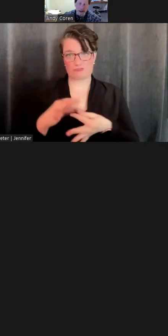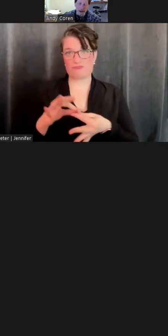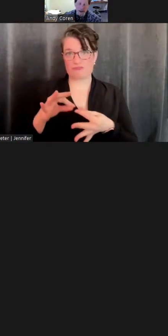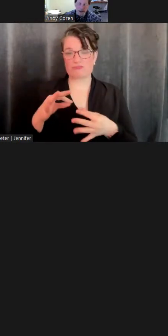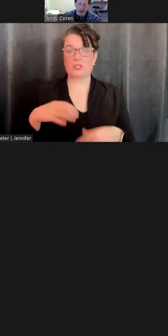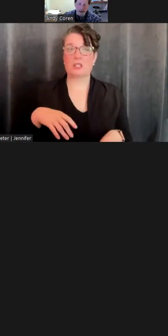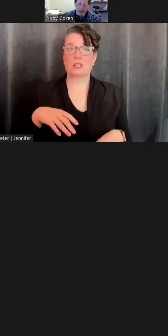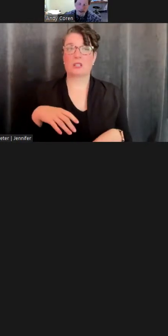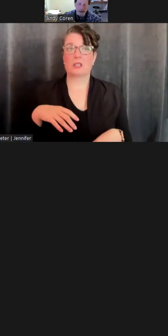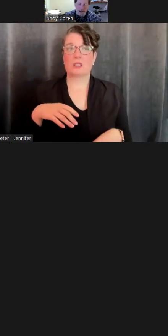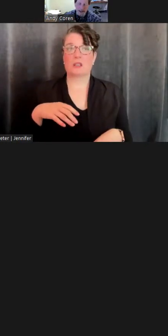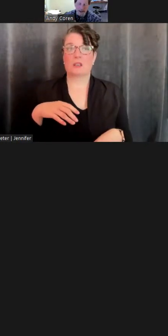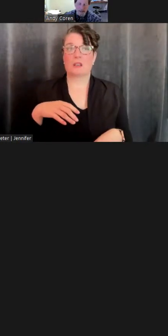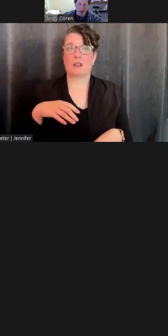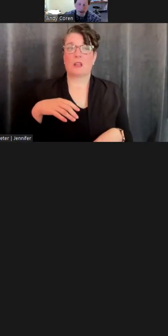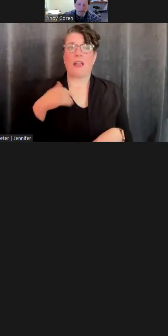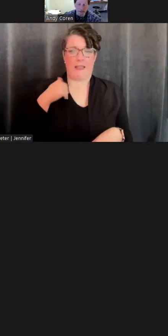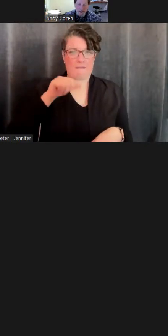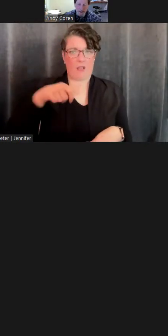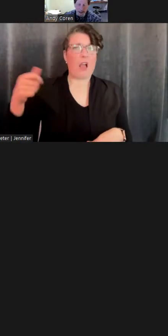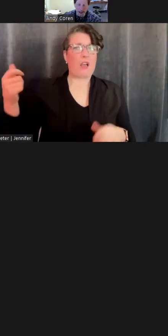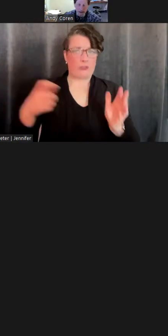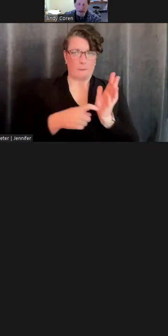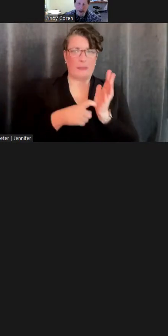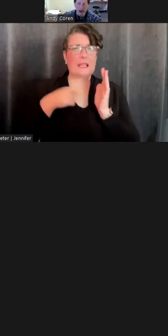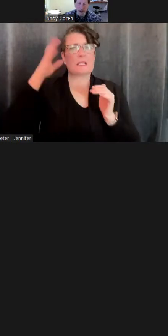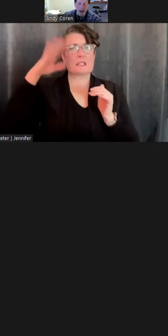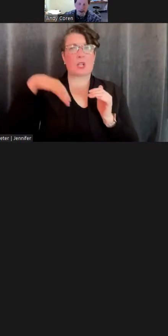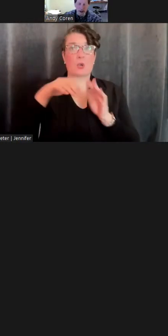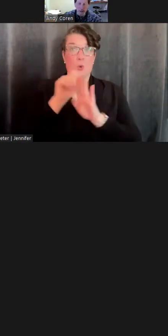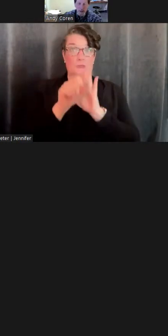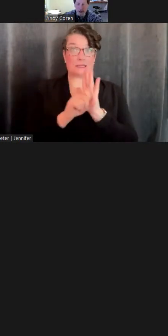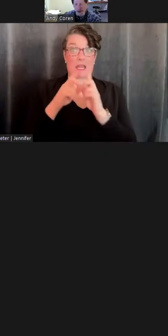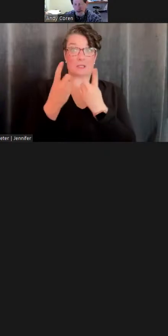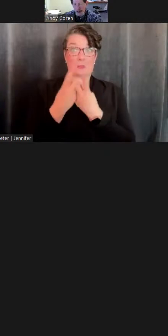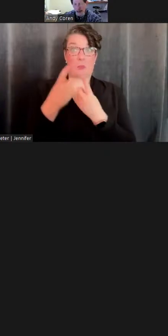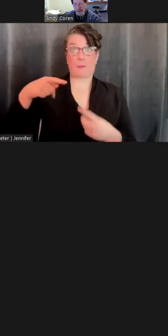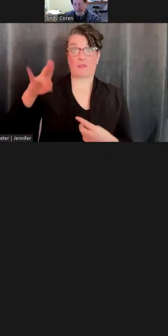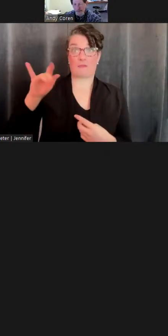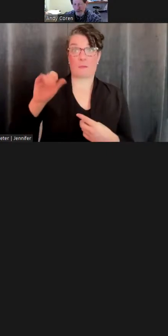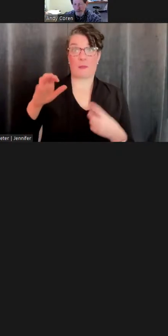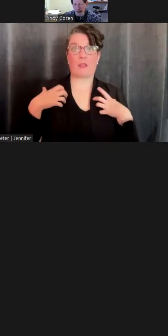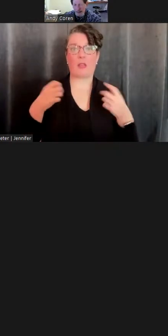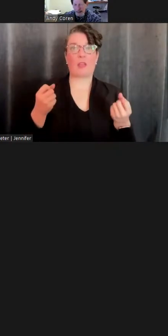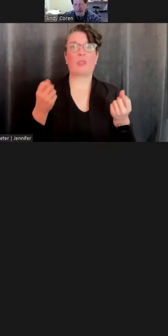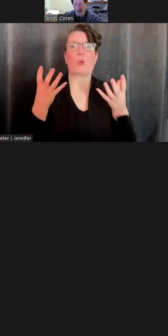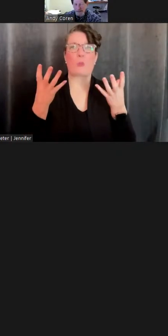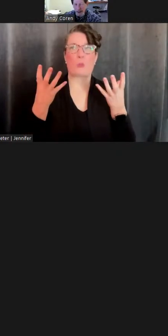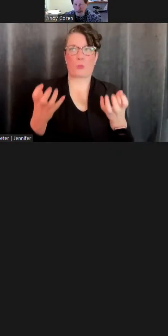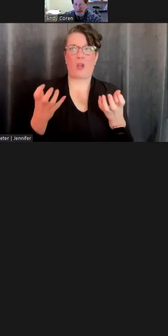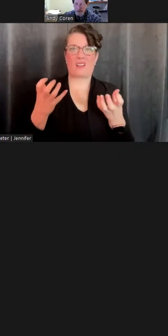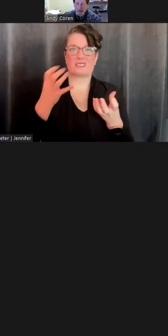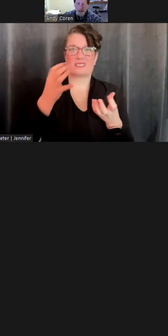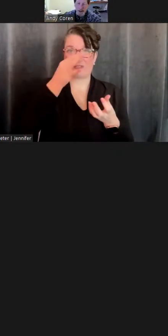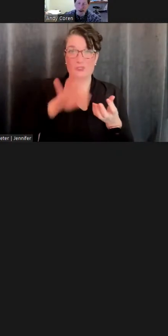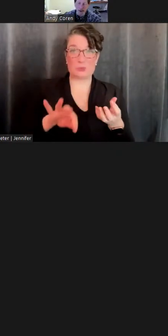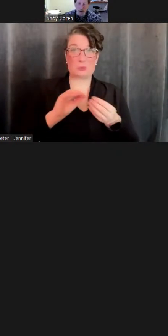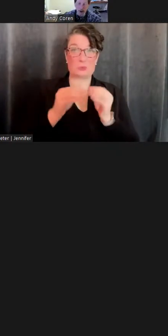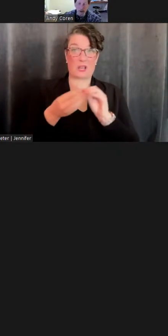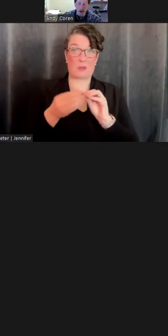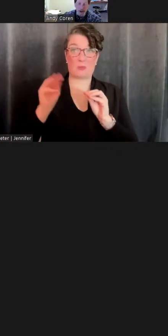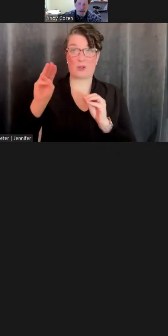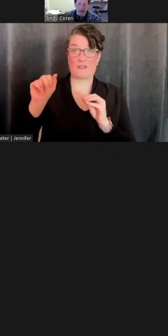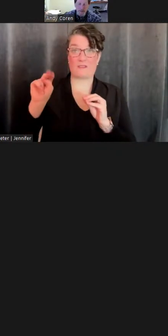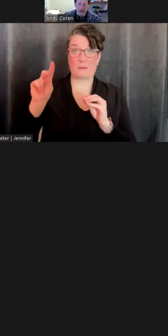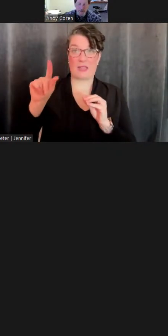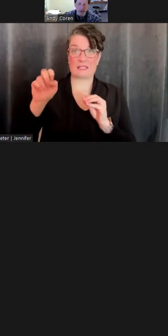that the State Department of Public Health wants to have as few mandates as possible, but we